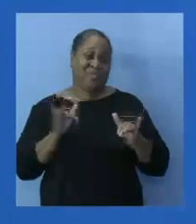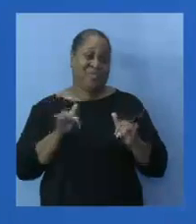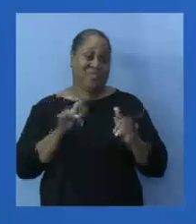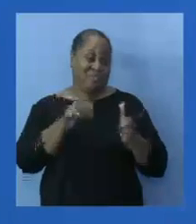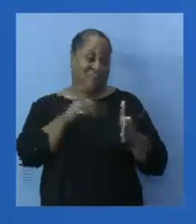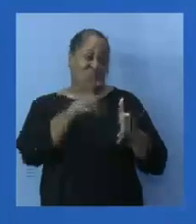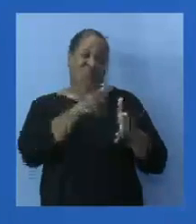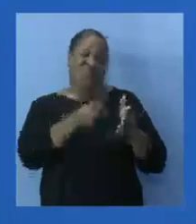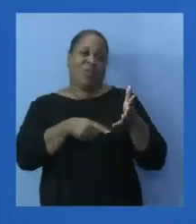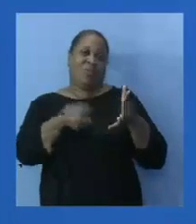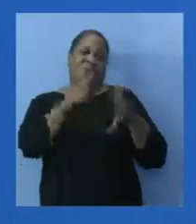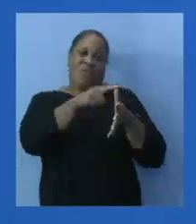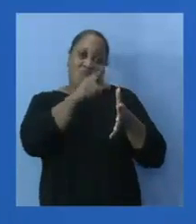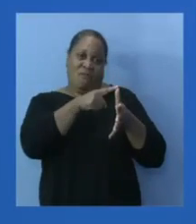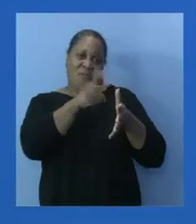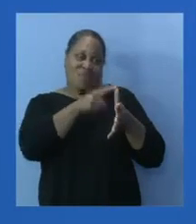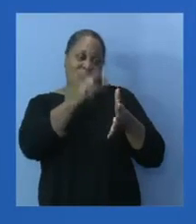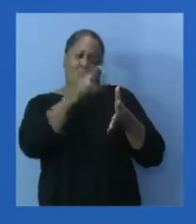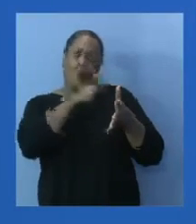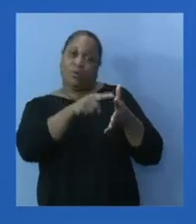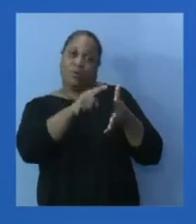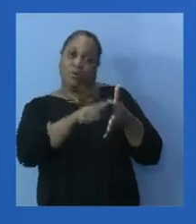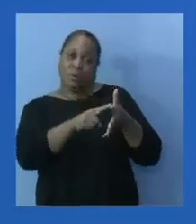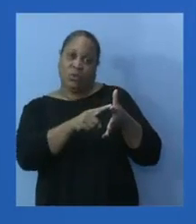and 2, there are some persons that are